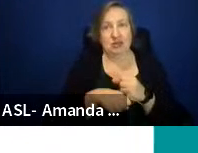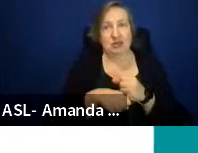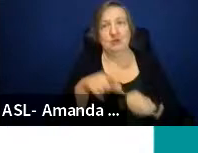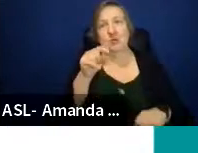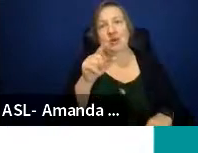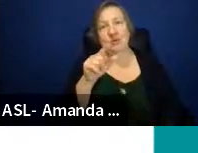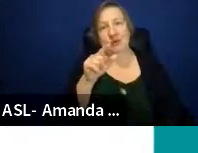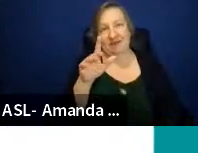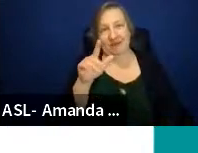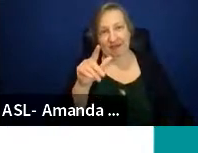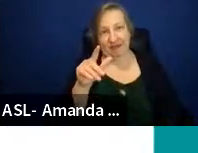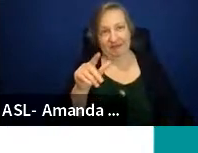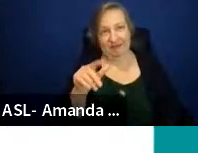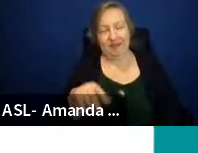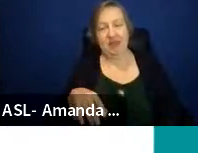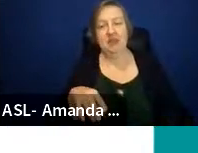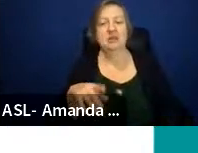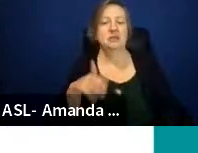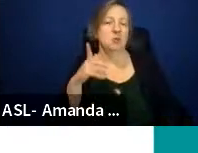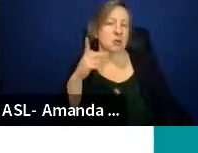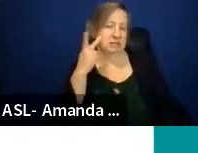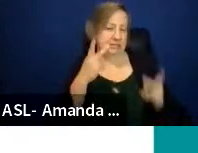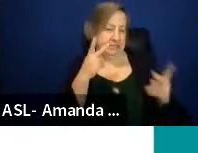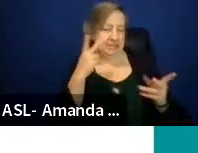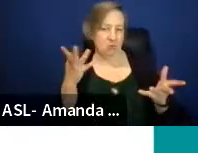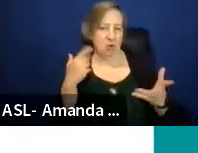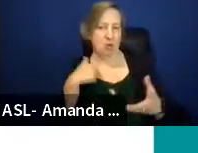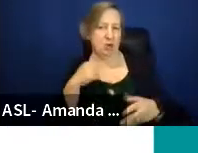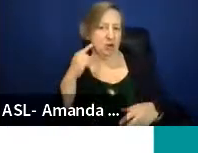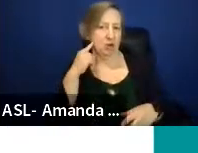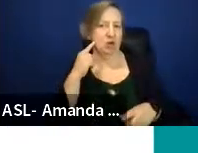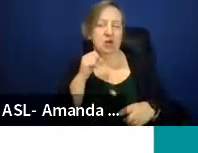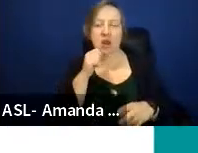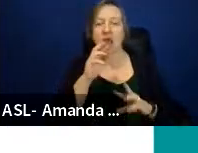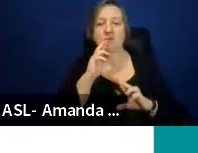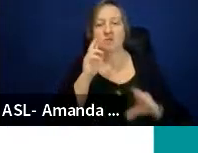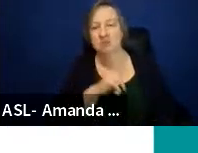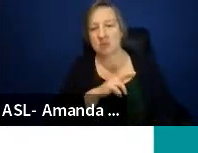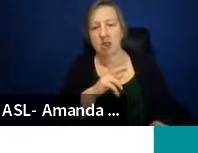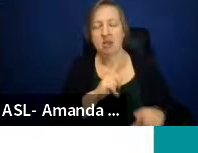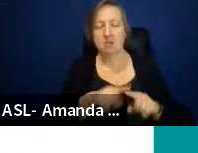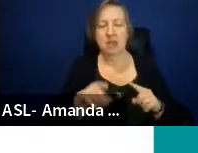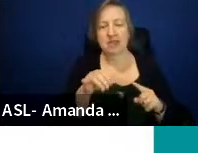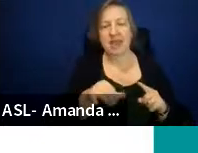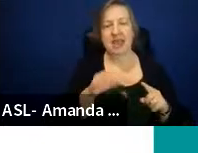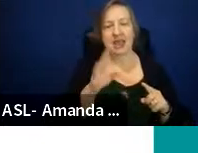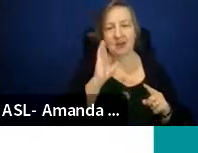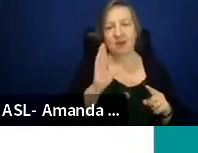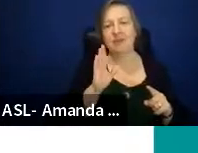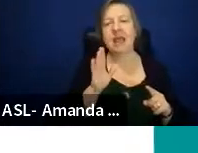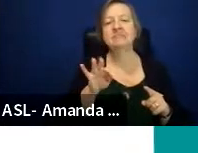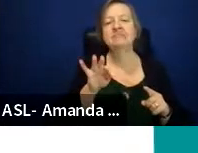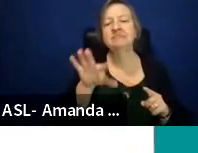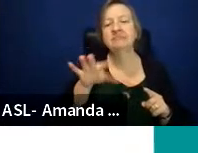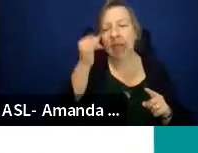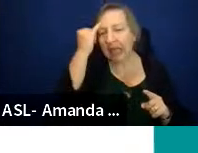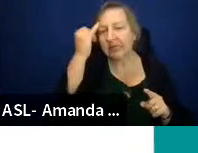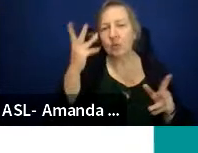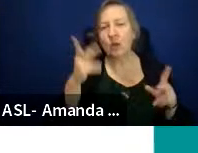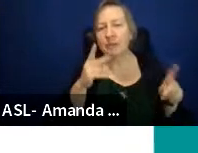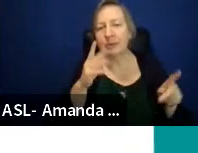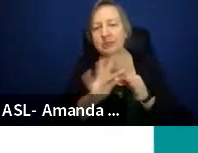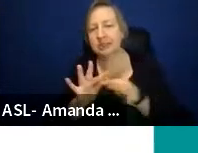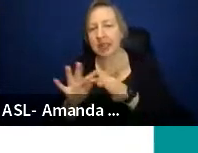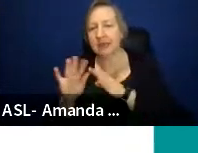flavor of, what we heard from folks. It won't have our responses to it, but that'll be a flavoring of what we heard. And